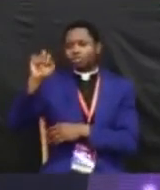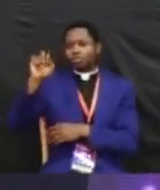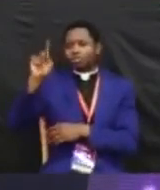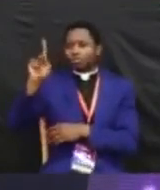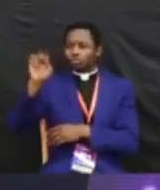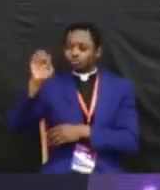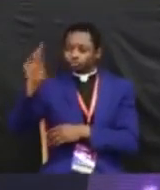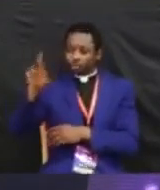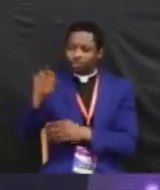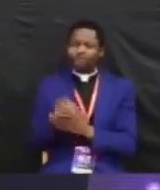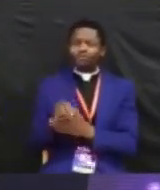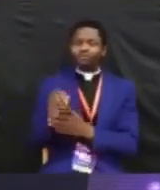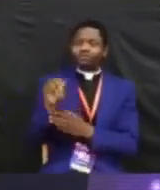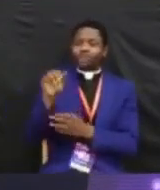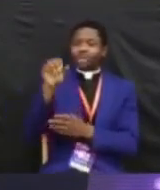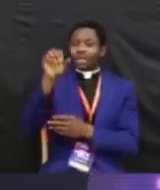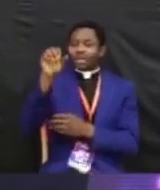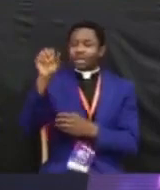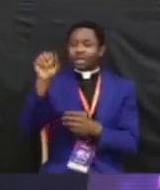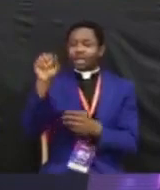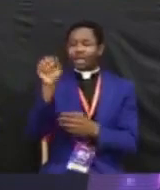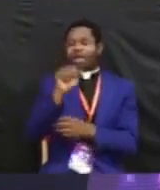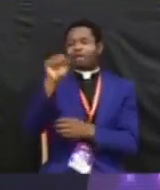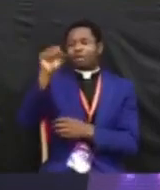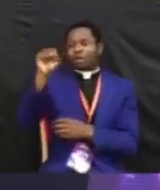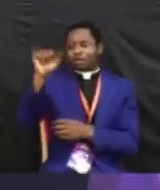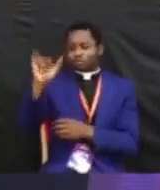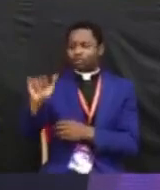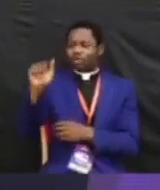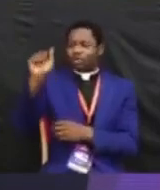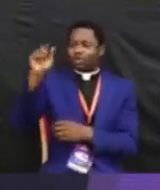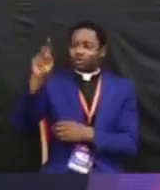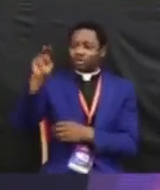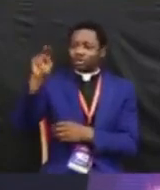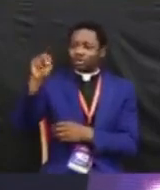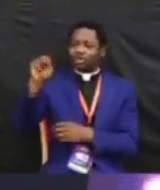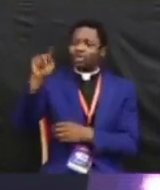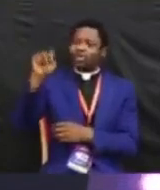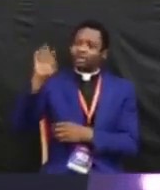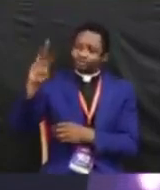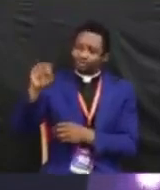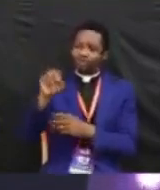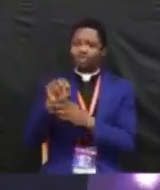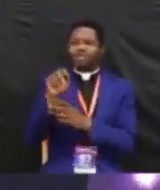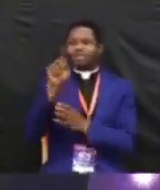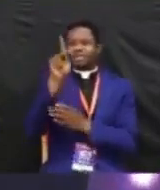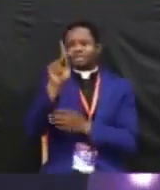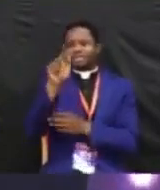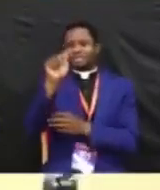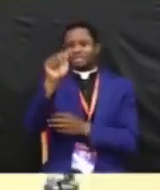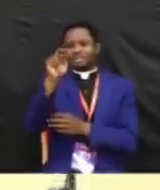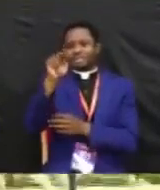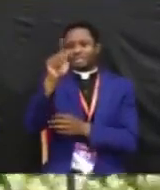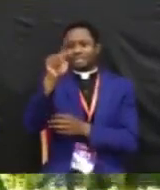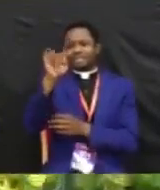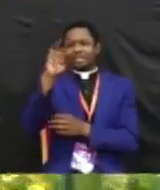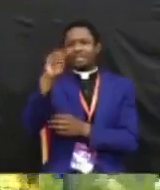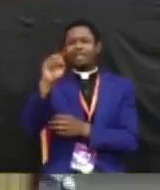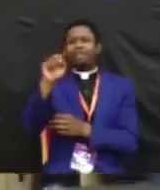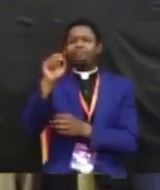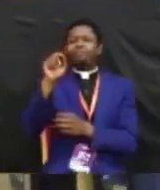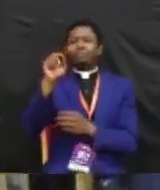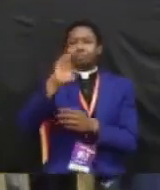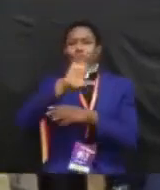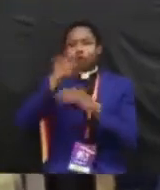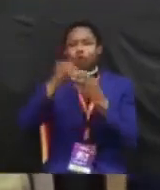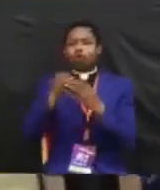David Kankamberito will also bring their terms to an end. Shall we please have them stand? My